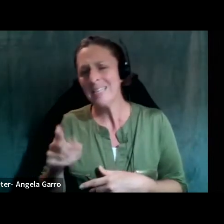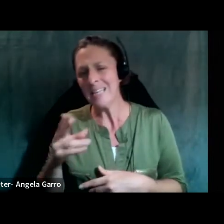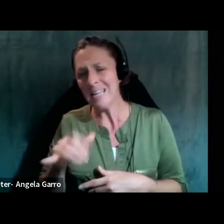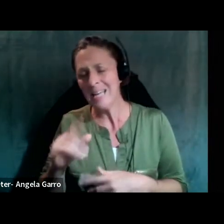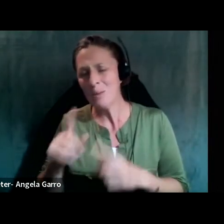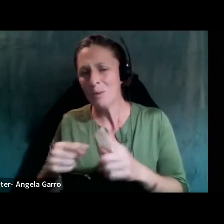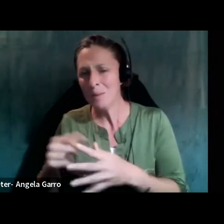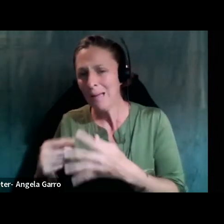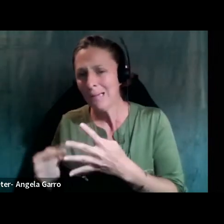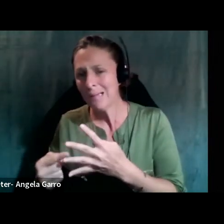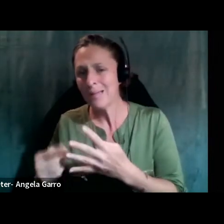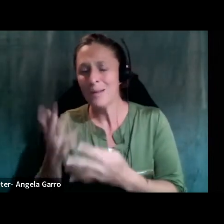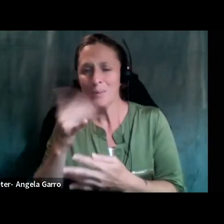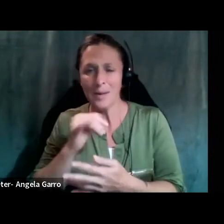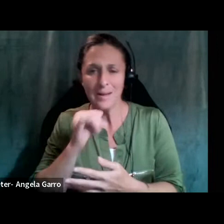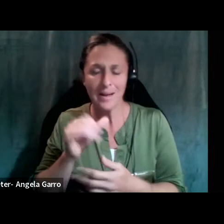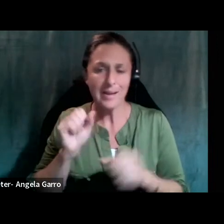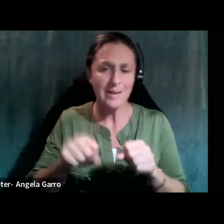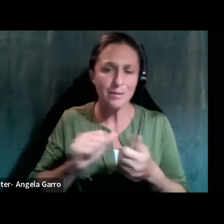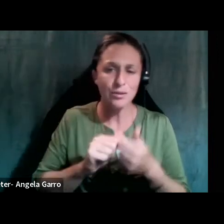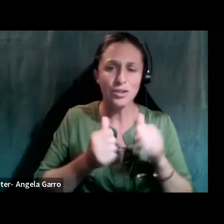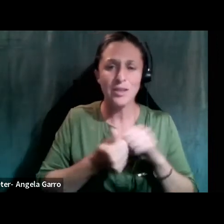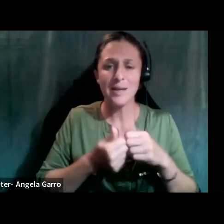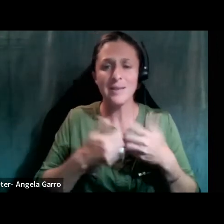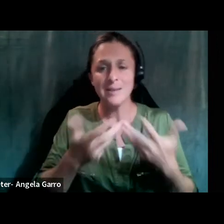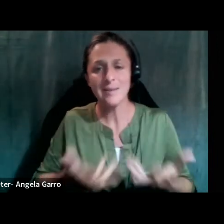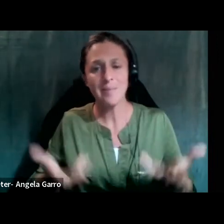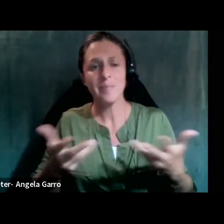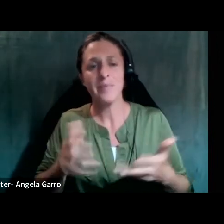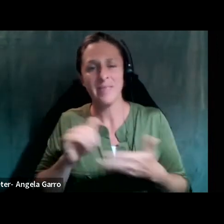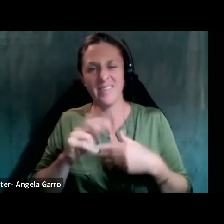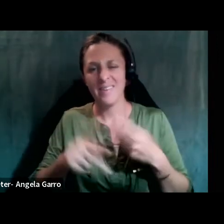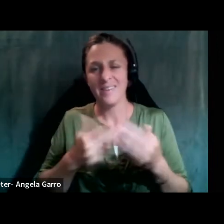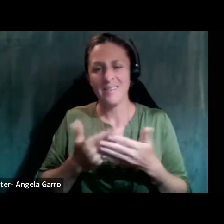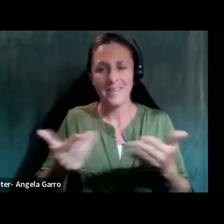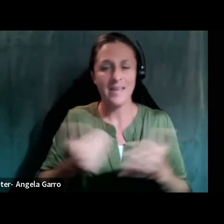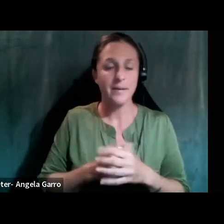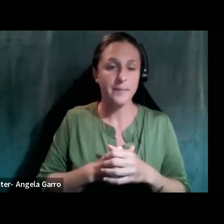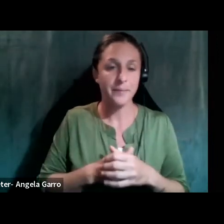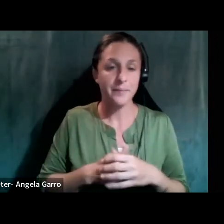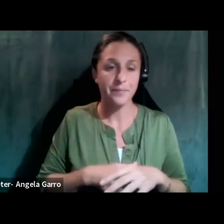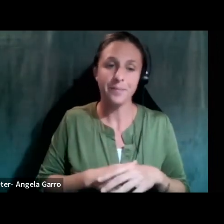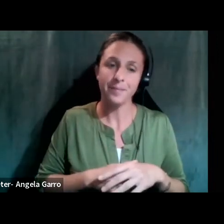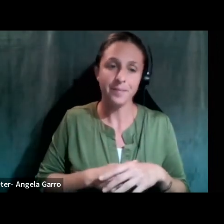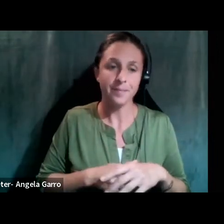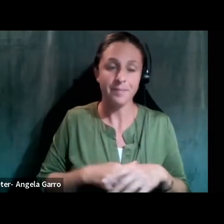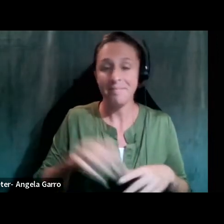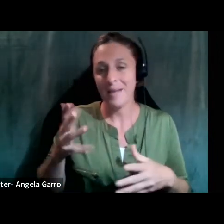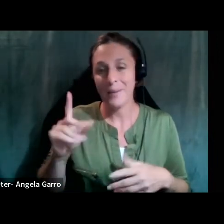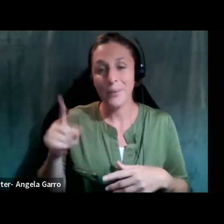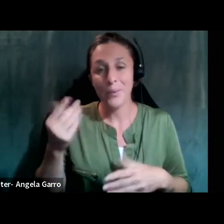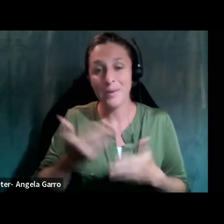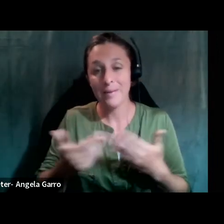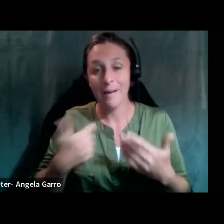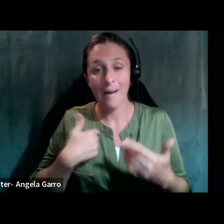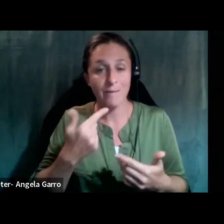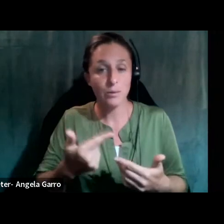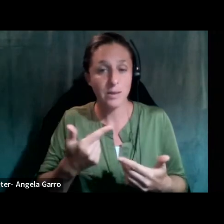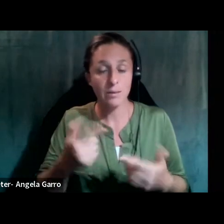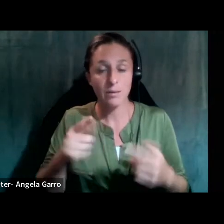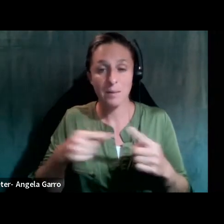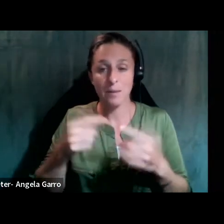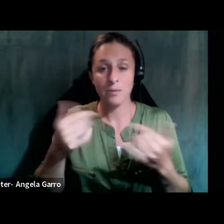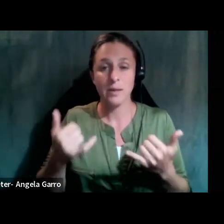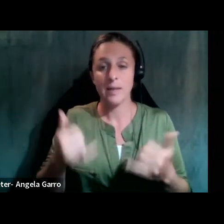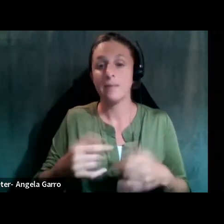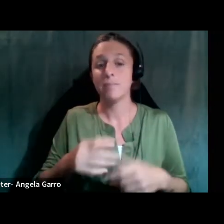and why not? And can we change that? And I don't, that sort of thing. So it's kind of the only thing I had to say about this today. Can I just